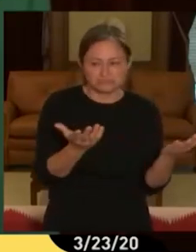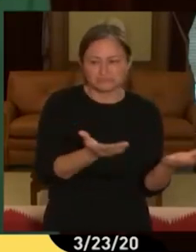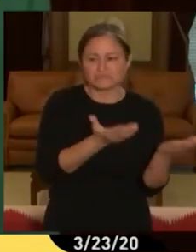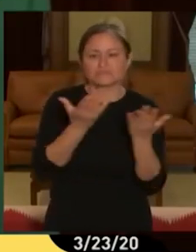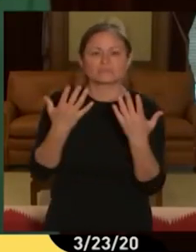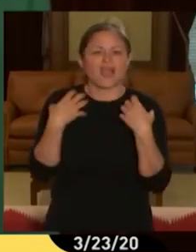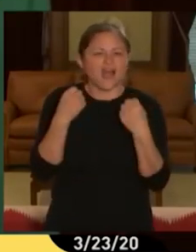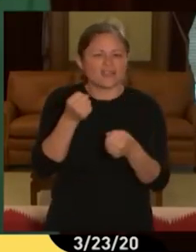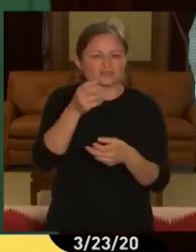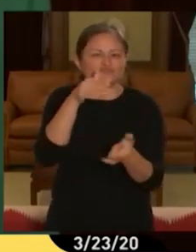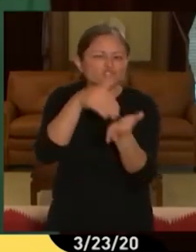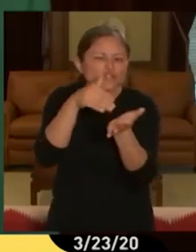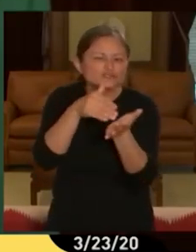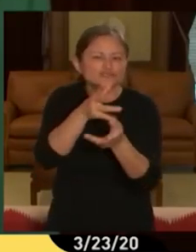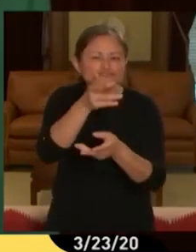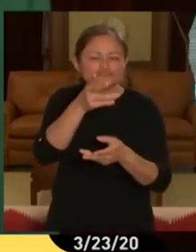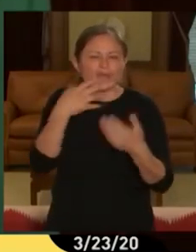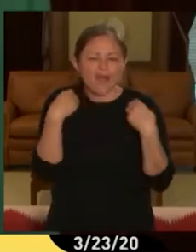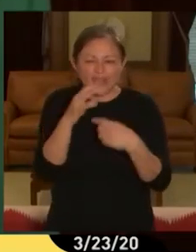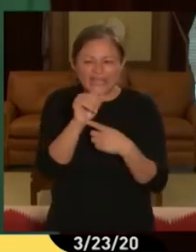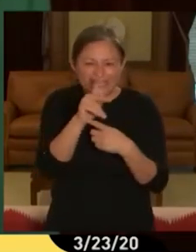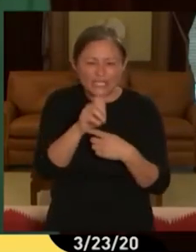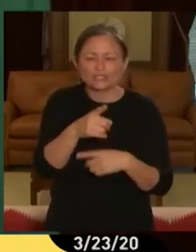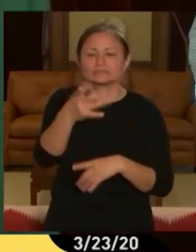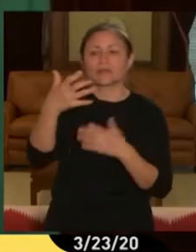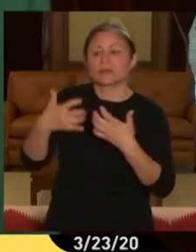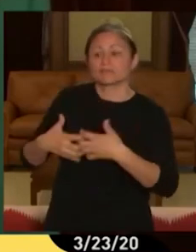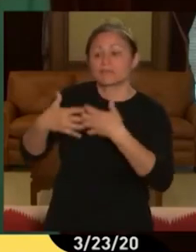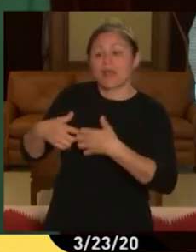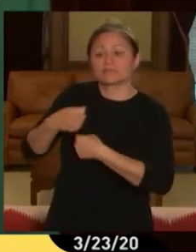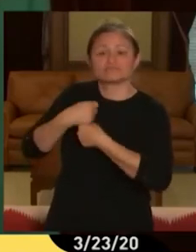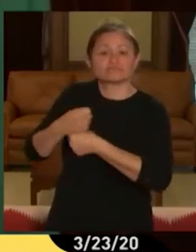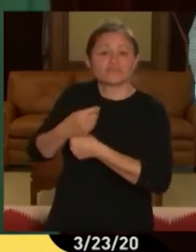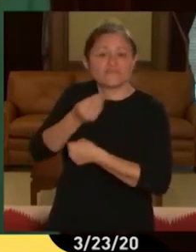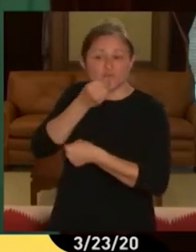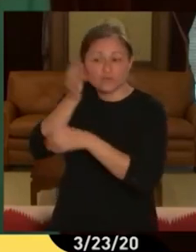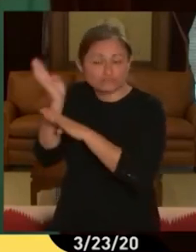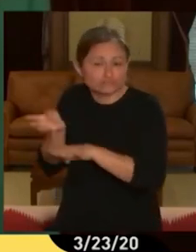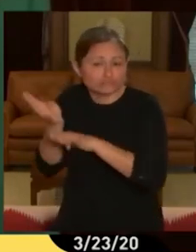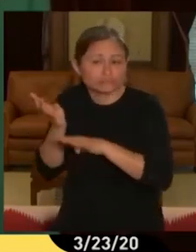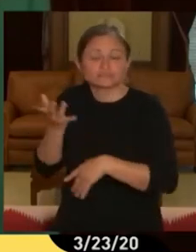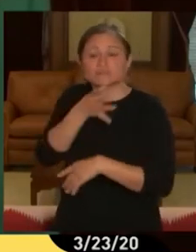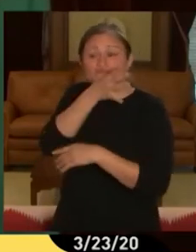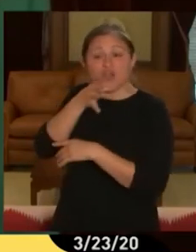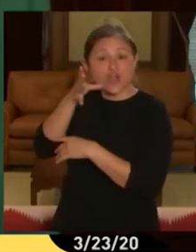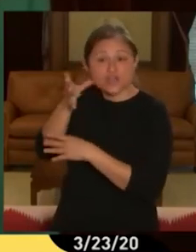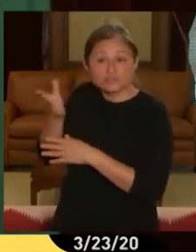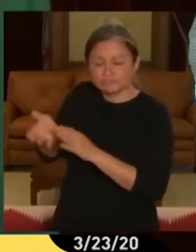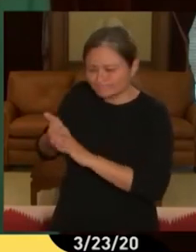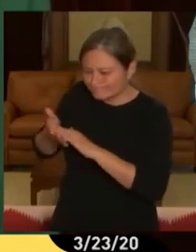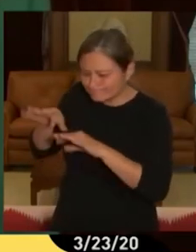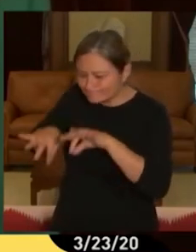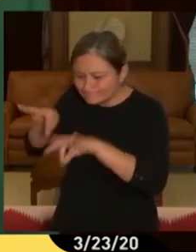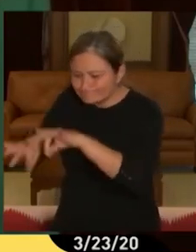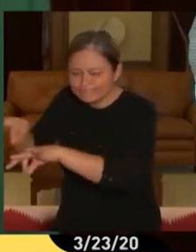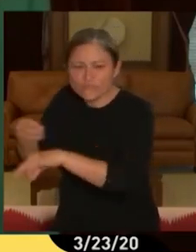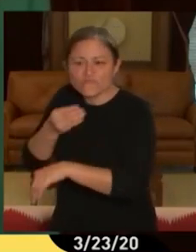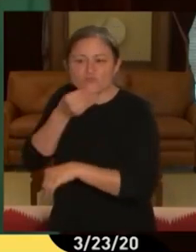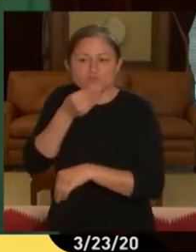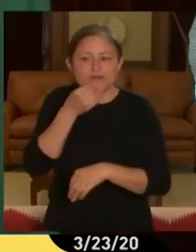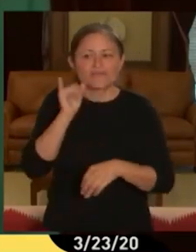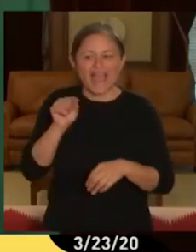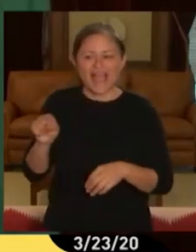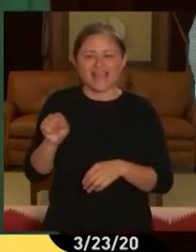manufacturing, childcare providers, food and agriculture, transportation, financial services,